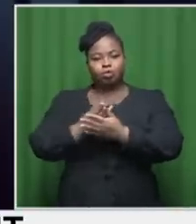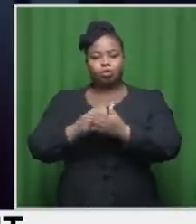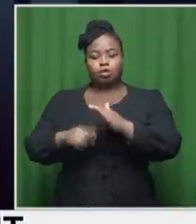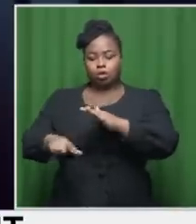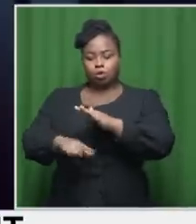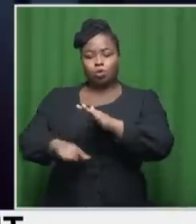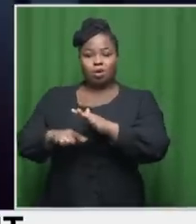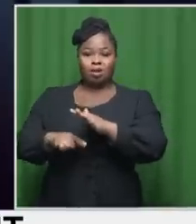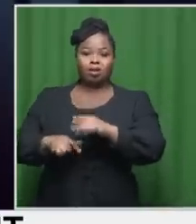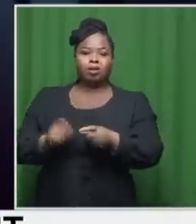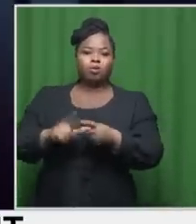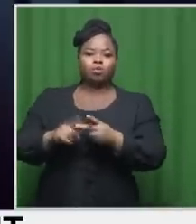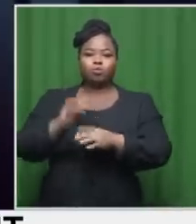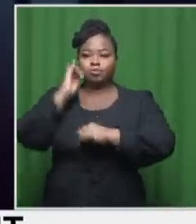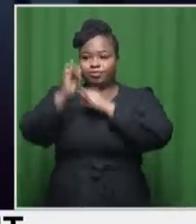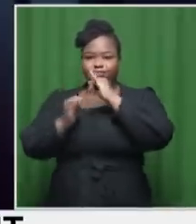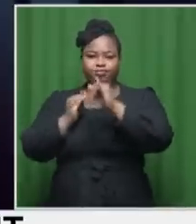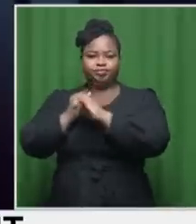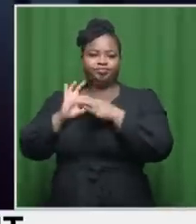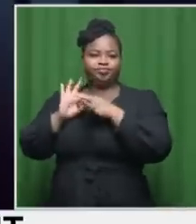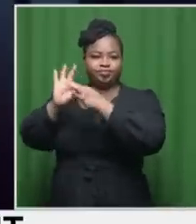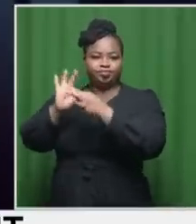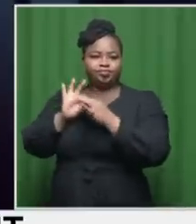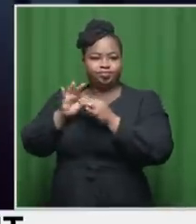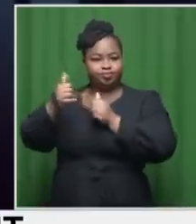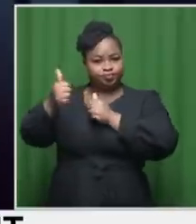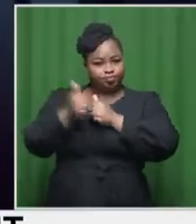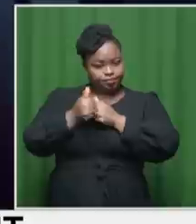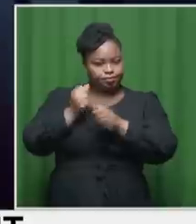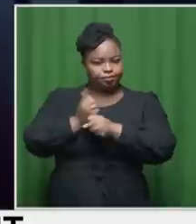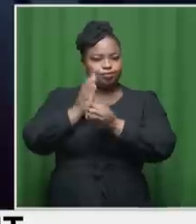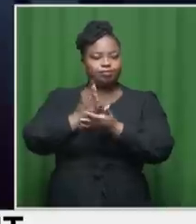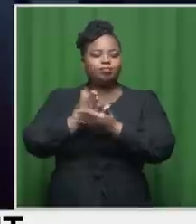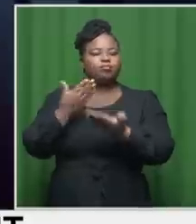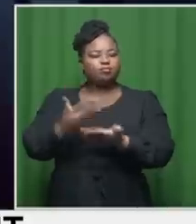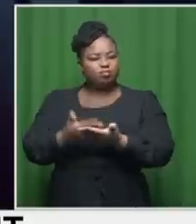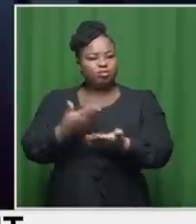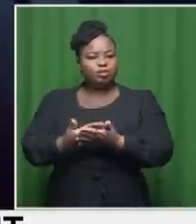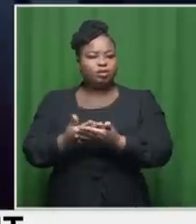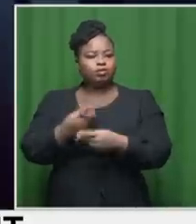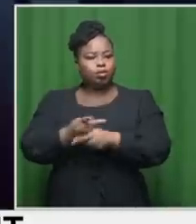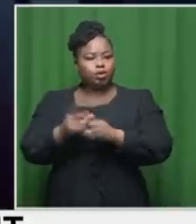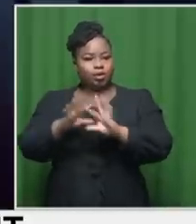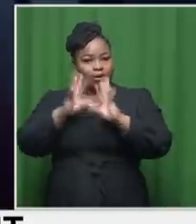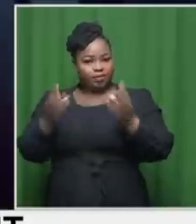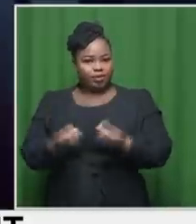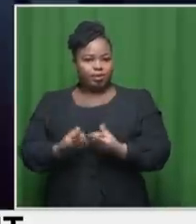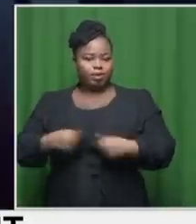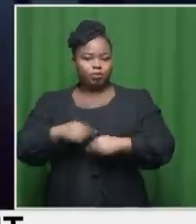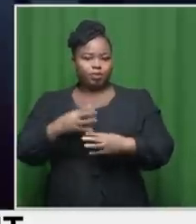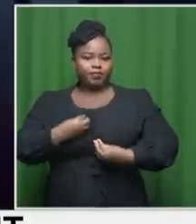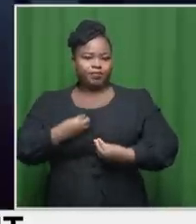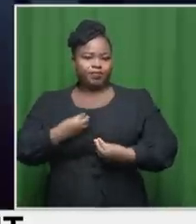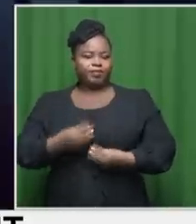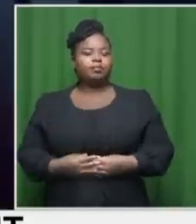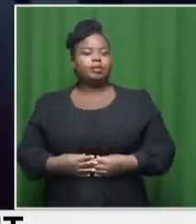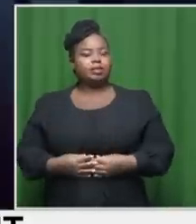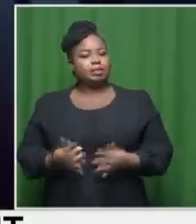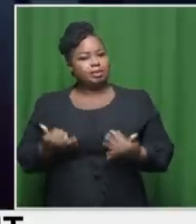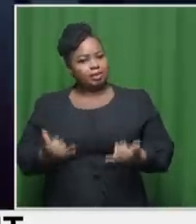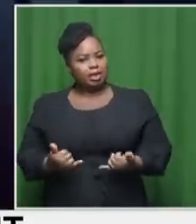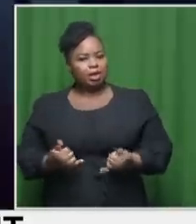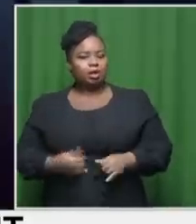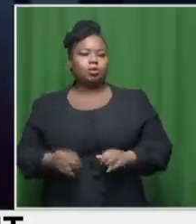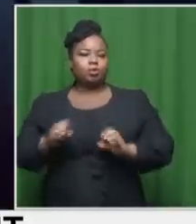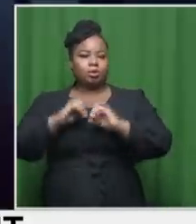local industry and international partners to ensure that we deliver on the products that we have. We are rebuilding